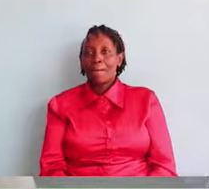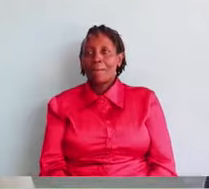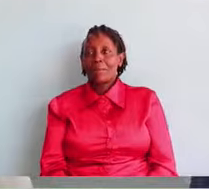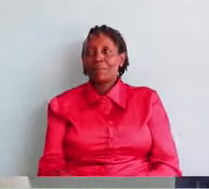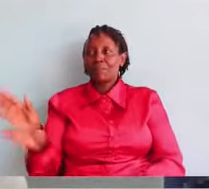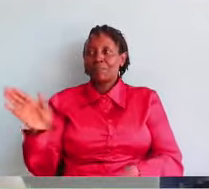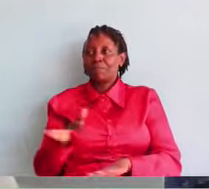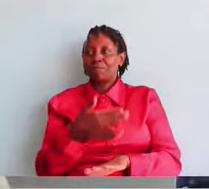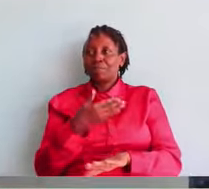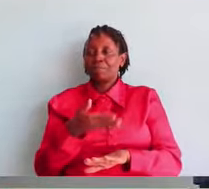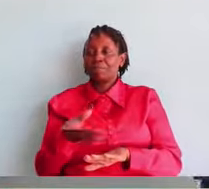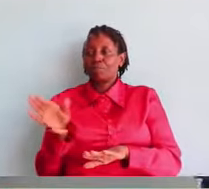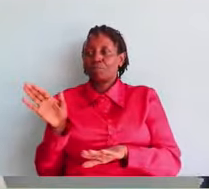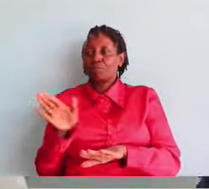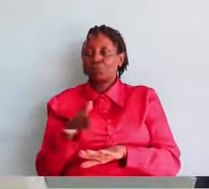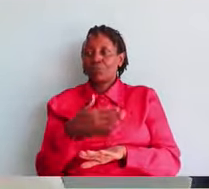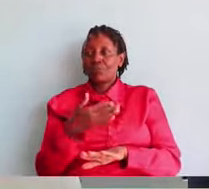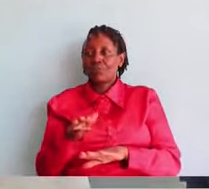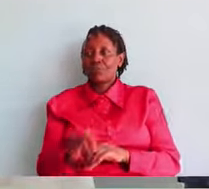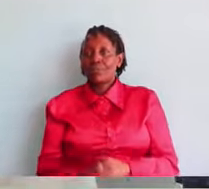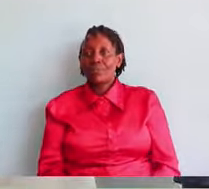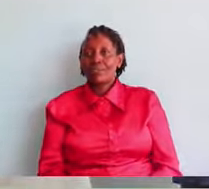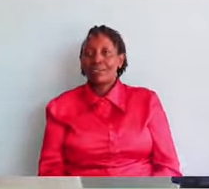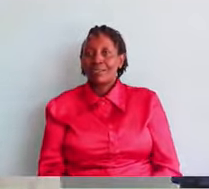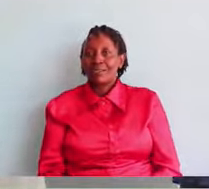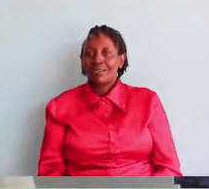are you contributing to this binding together?